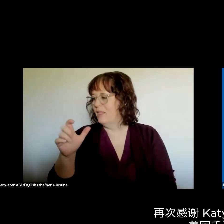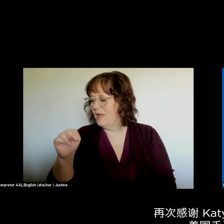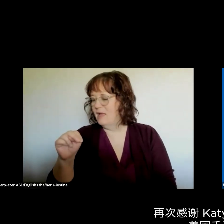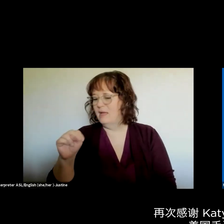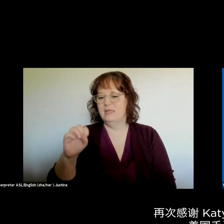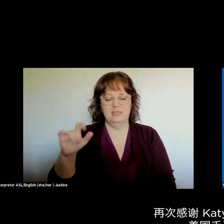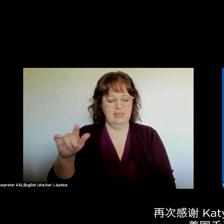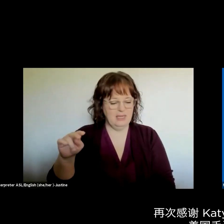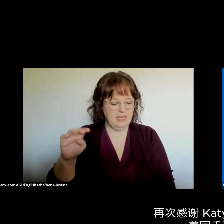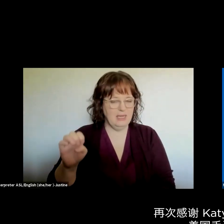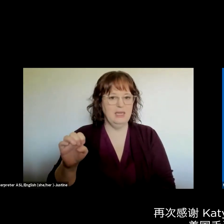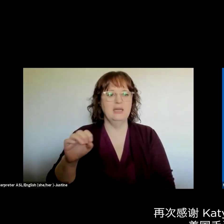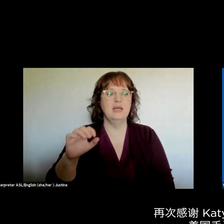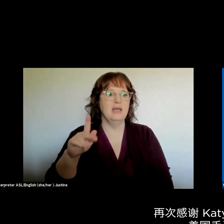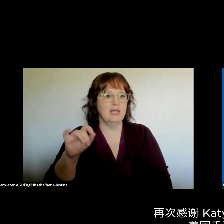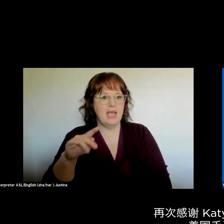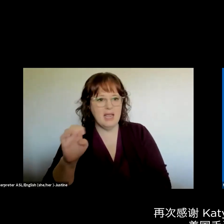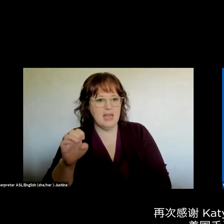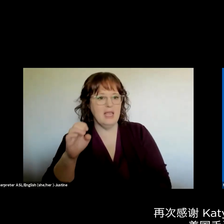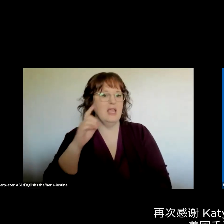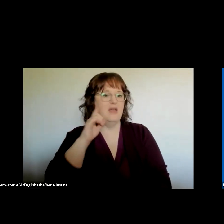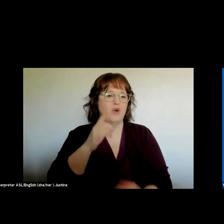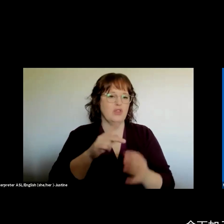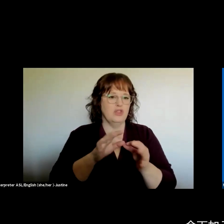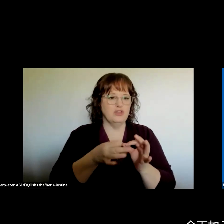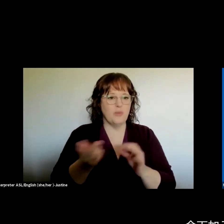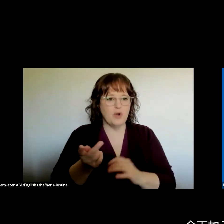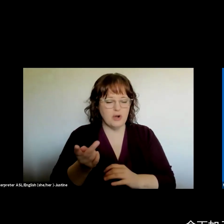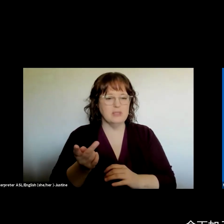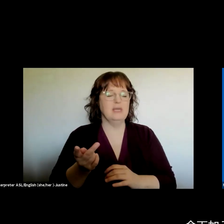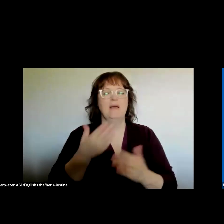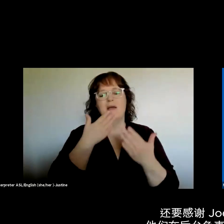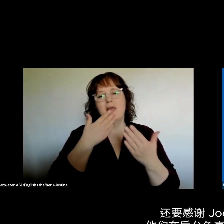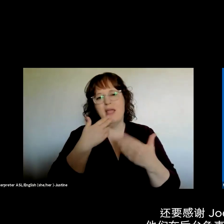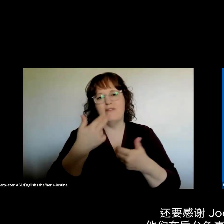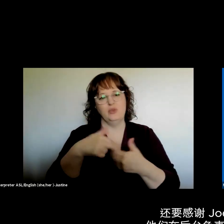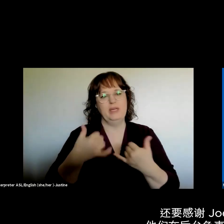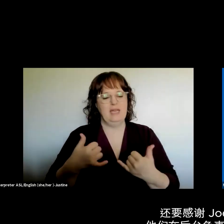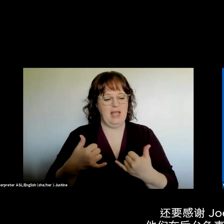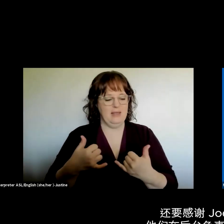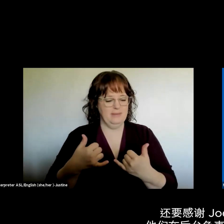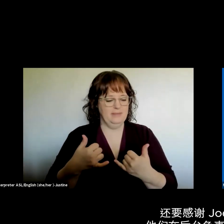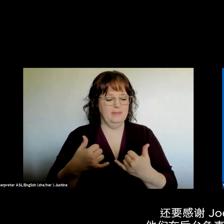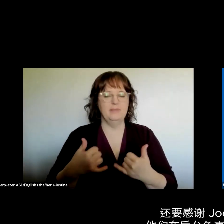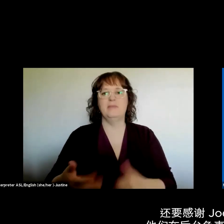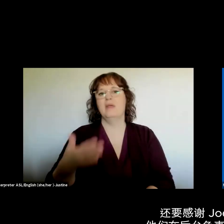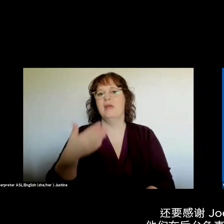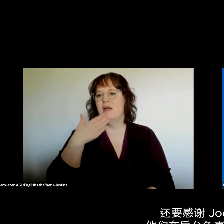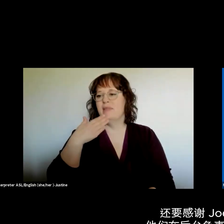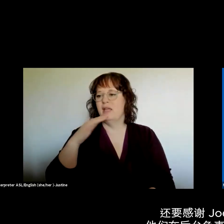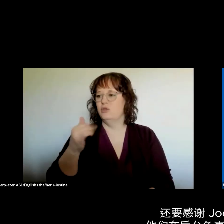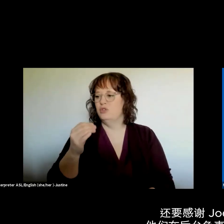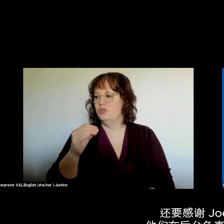to Katie again, to our ASL interpreters for joining us today. And also thanks to Joe and Annika, who